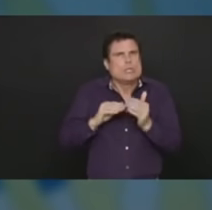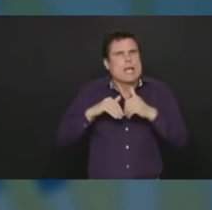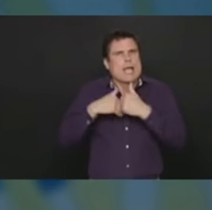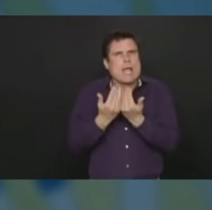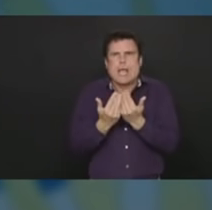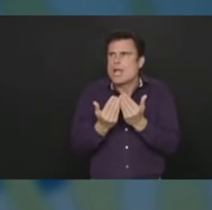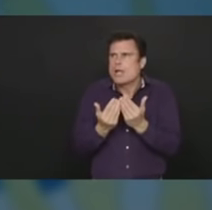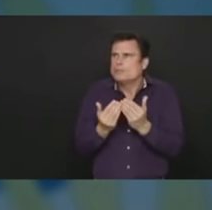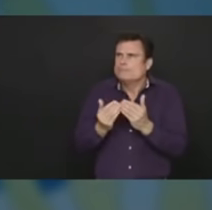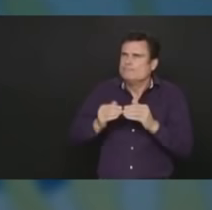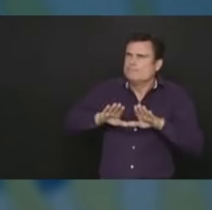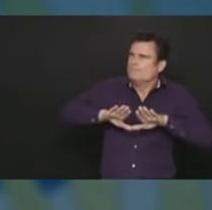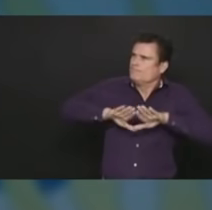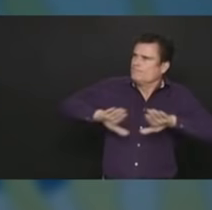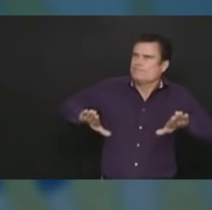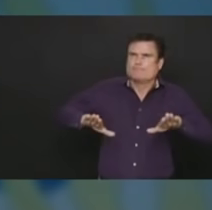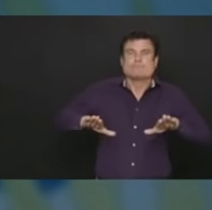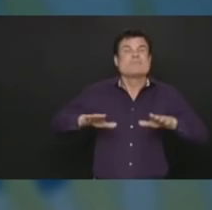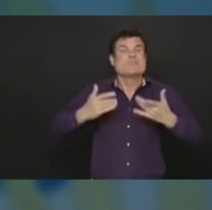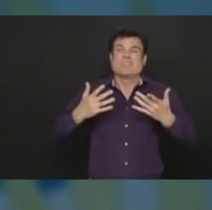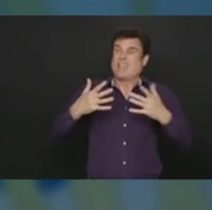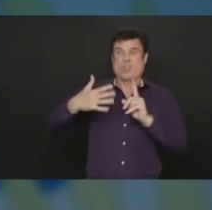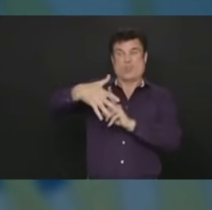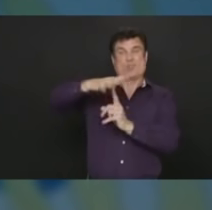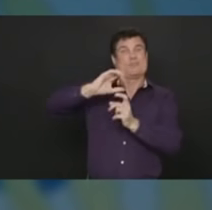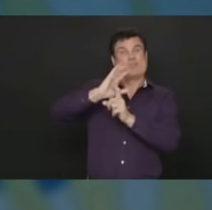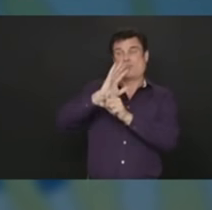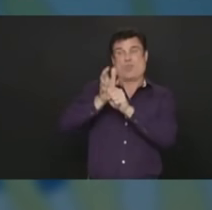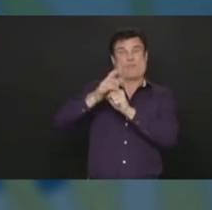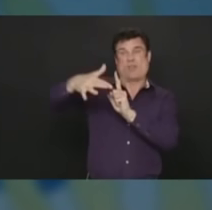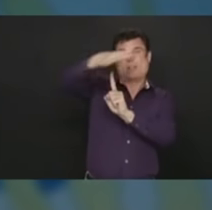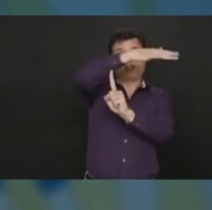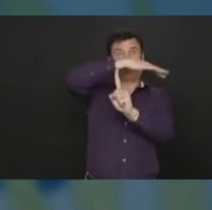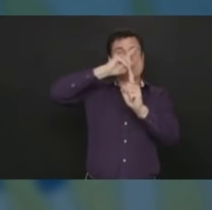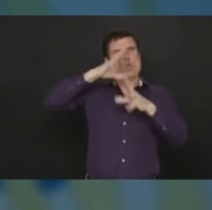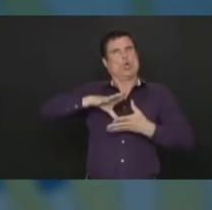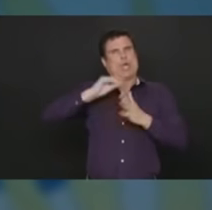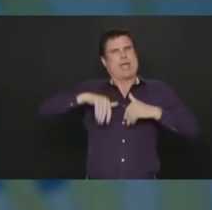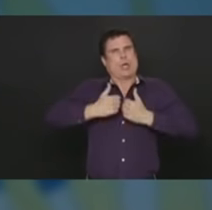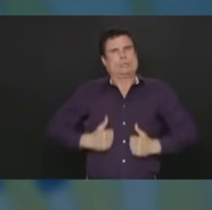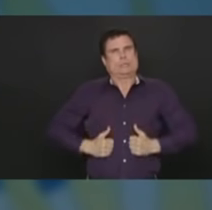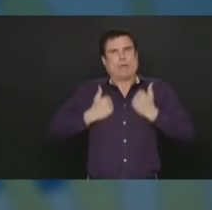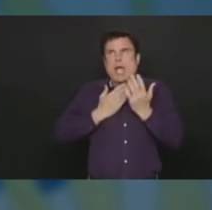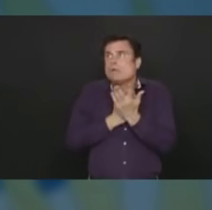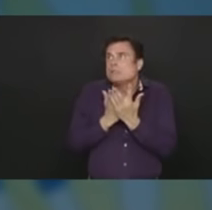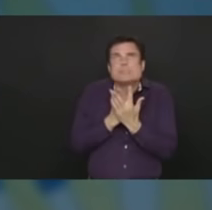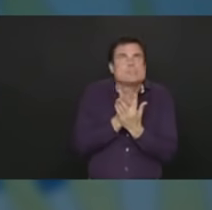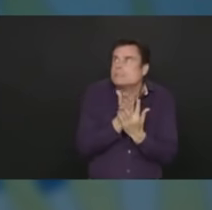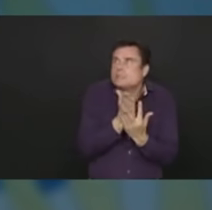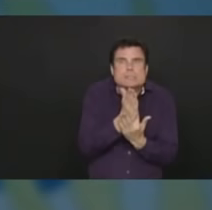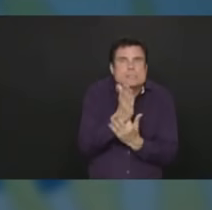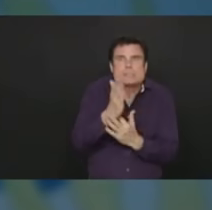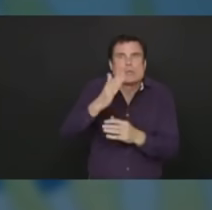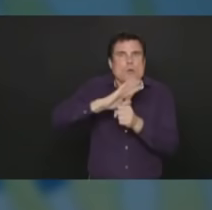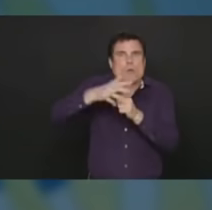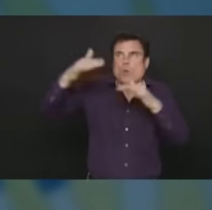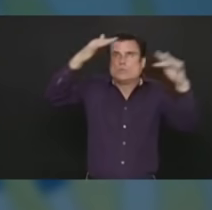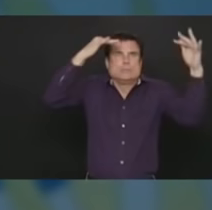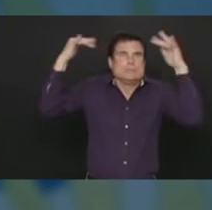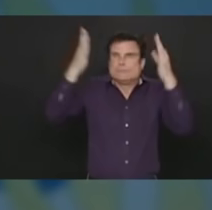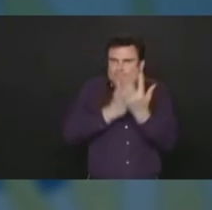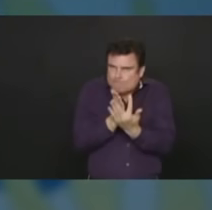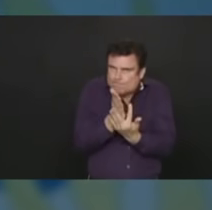This year, maybe with so much unknown, is going to be unusual. We don't know yet whether we're going to have